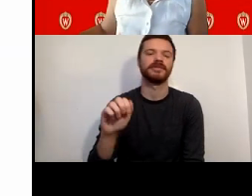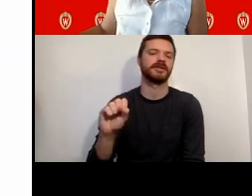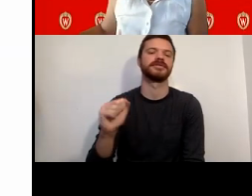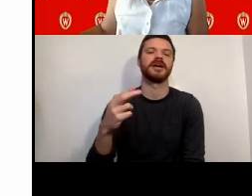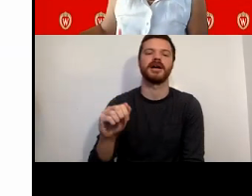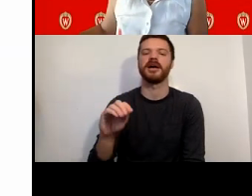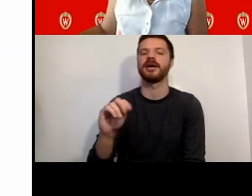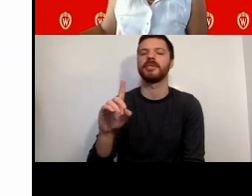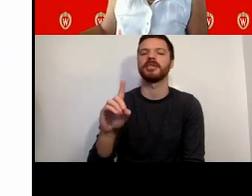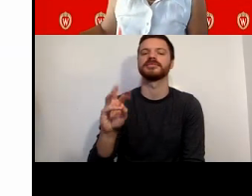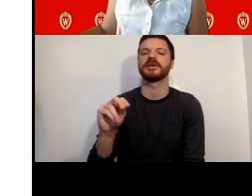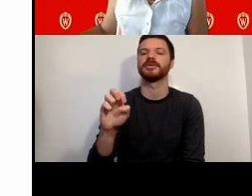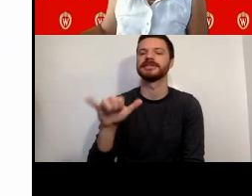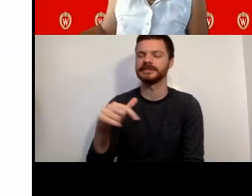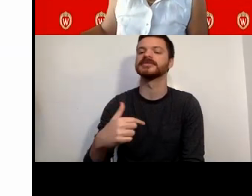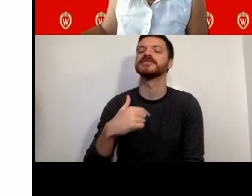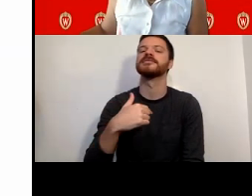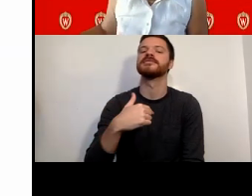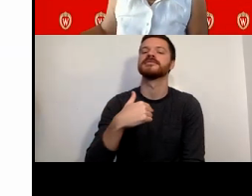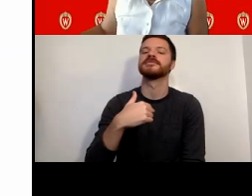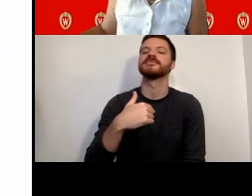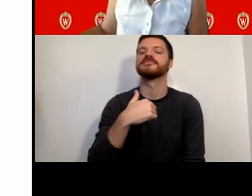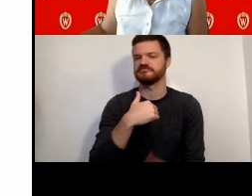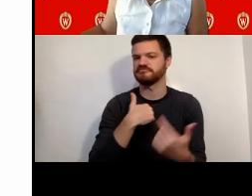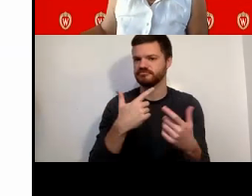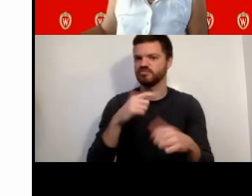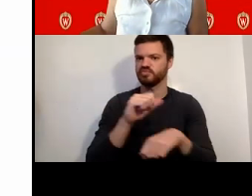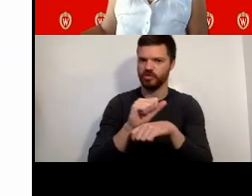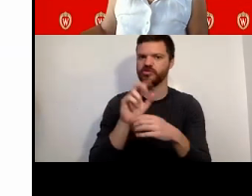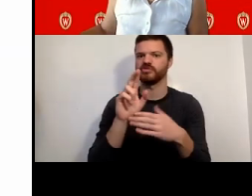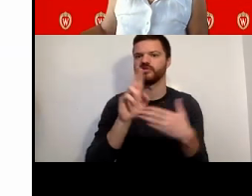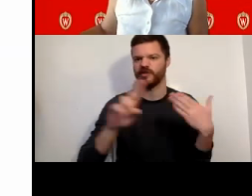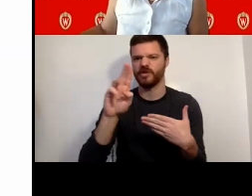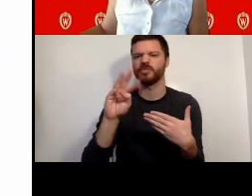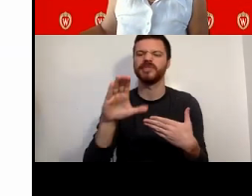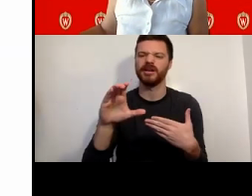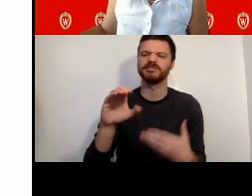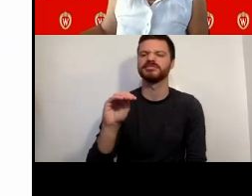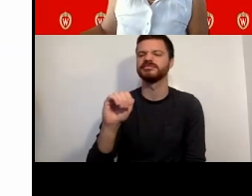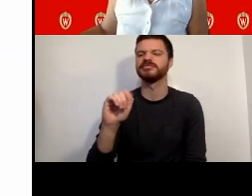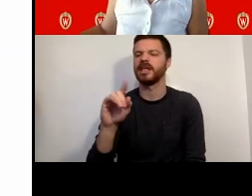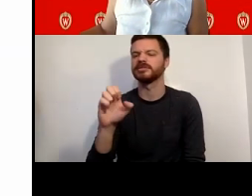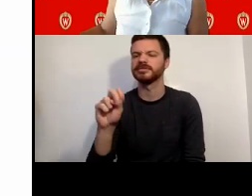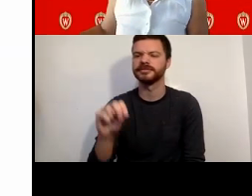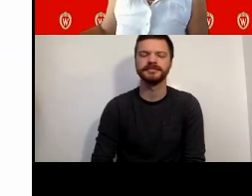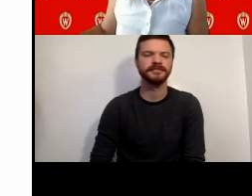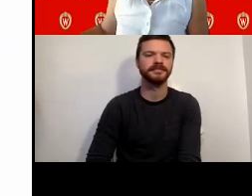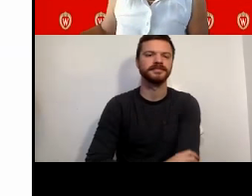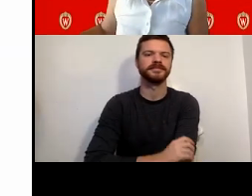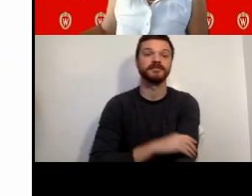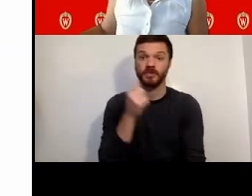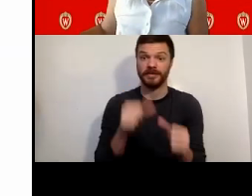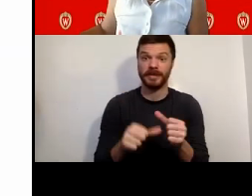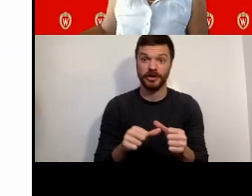and Implementation Launchpad at the University of Wisconsin-Madison. Couple of things to remember. Your videos